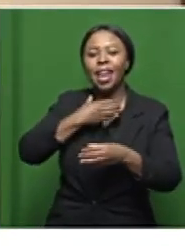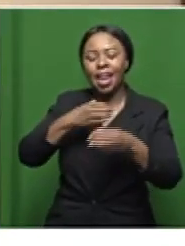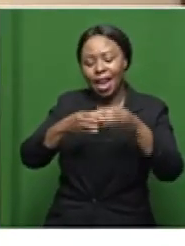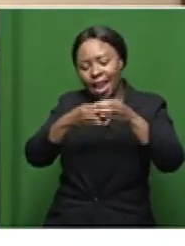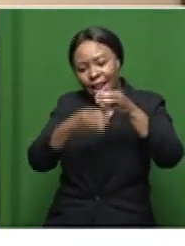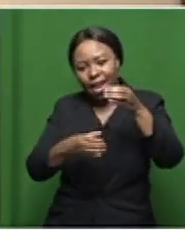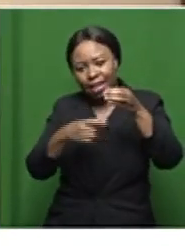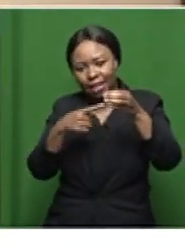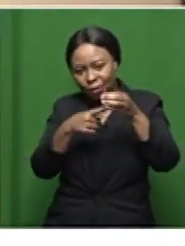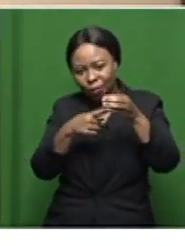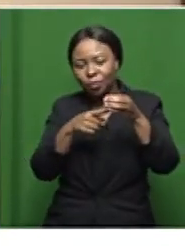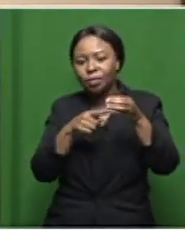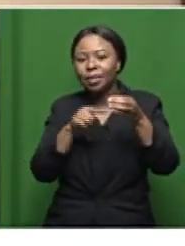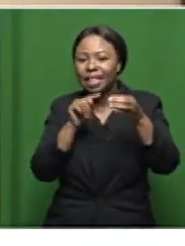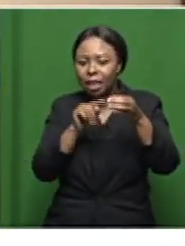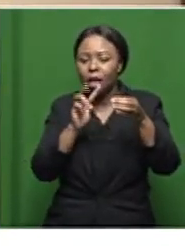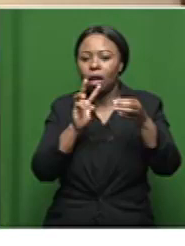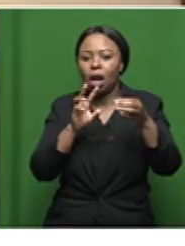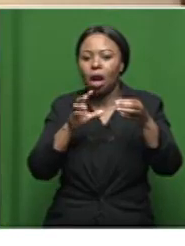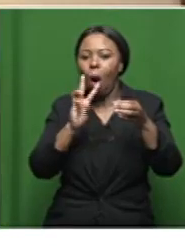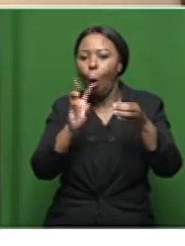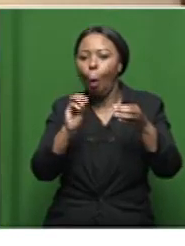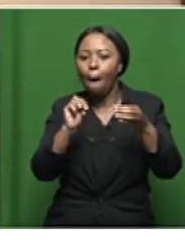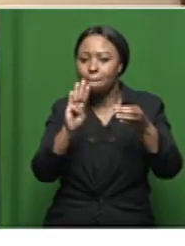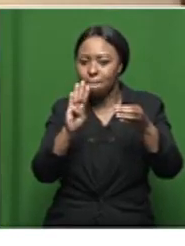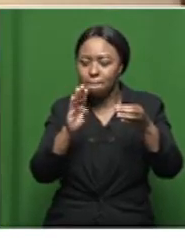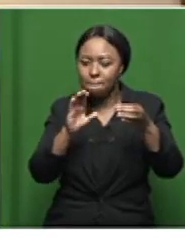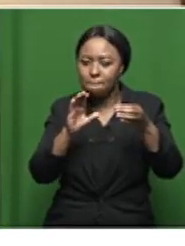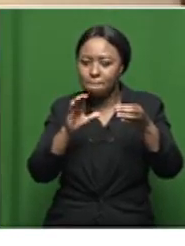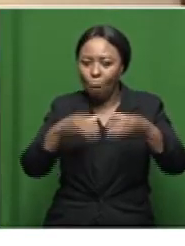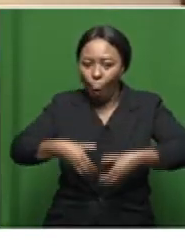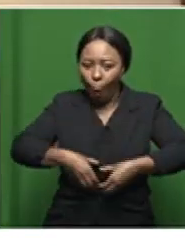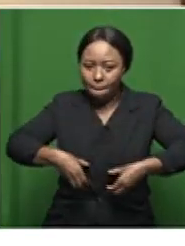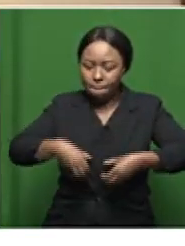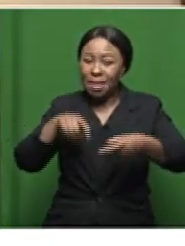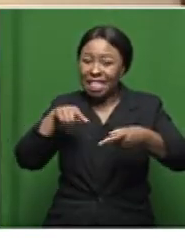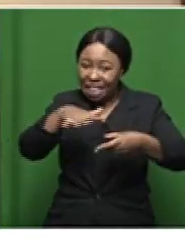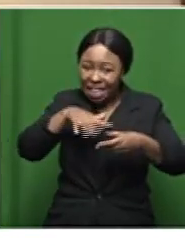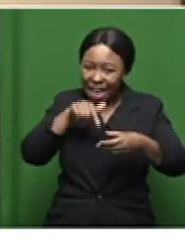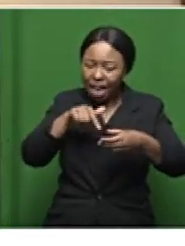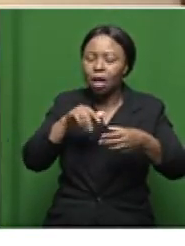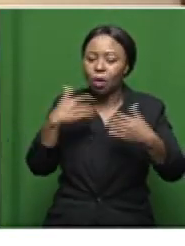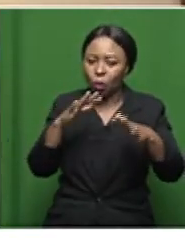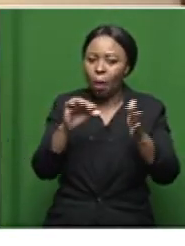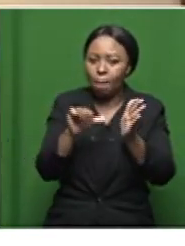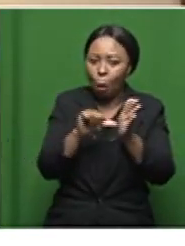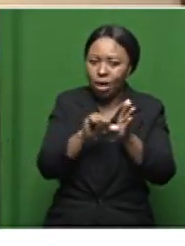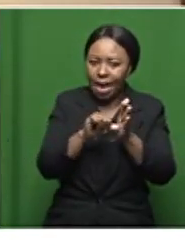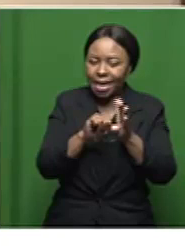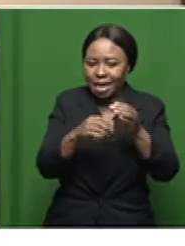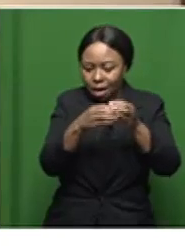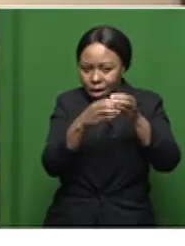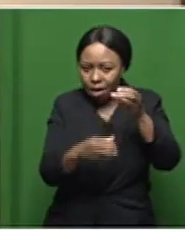neck of the womb. So this is an area that actually is very important in terms of, giving